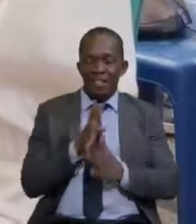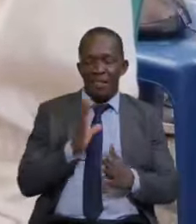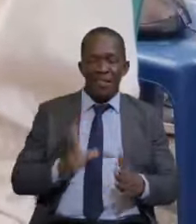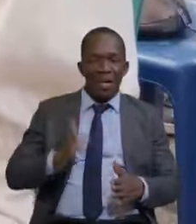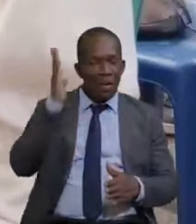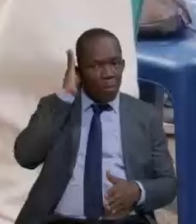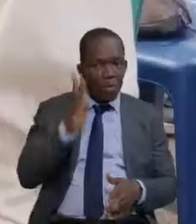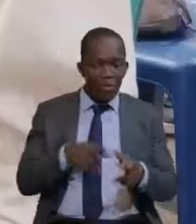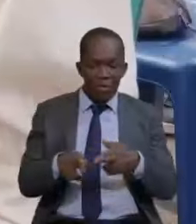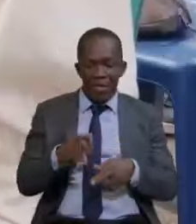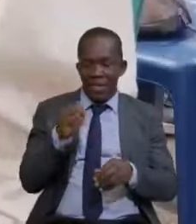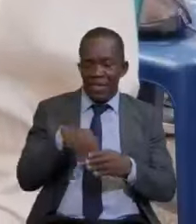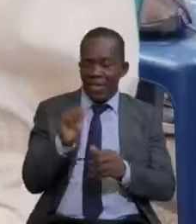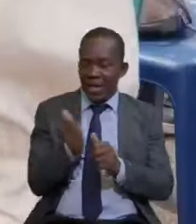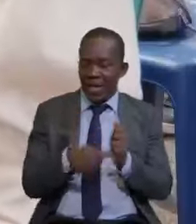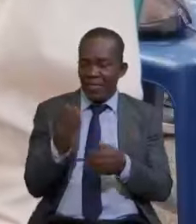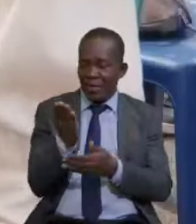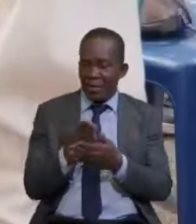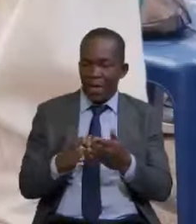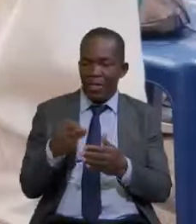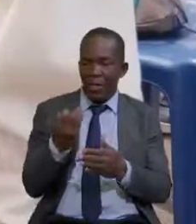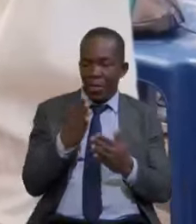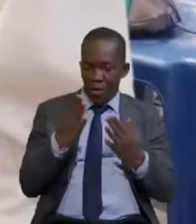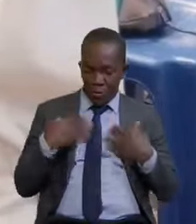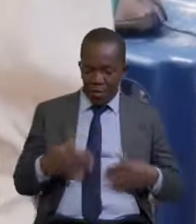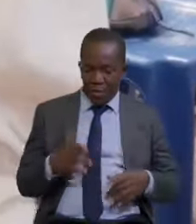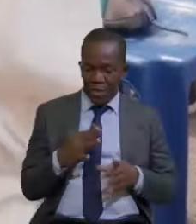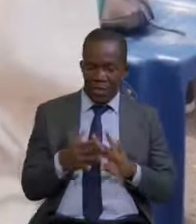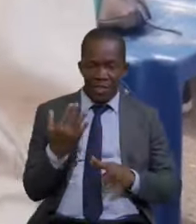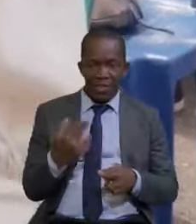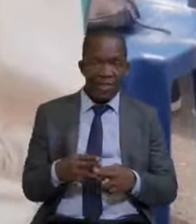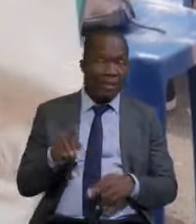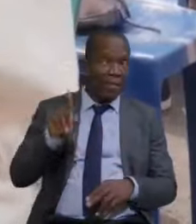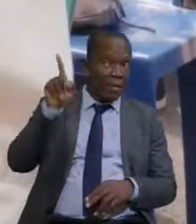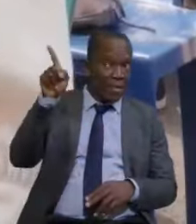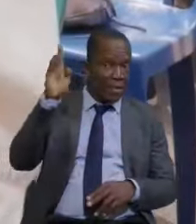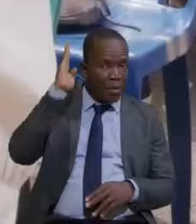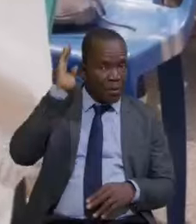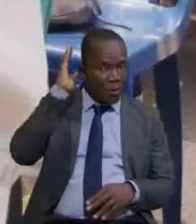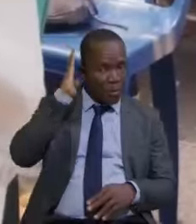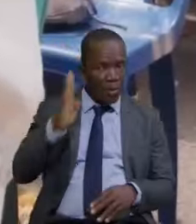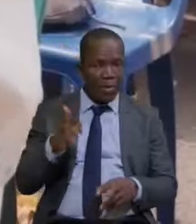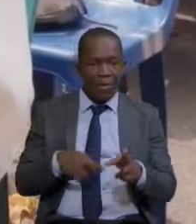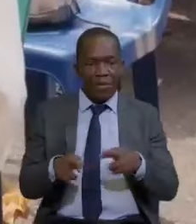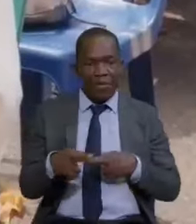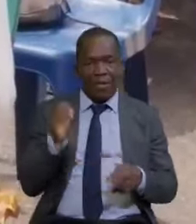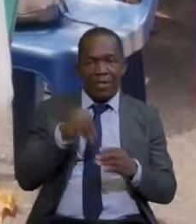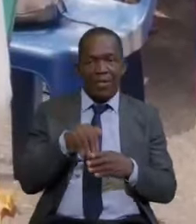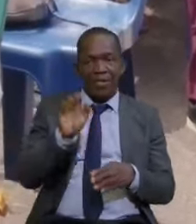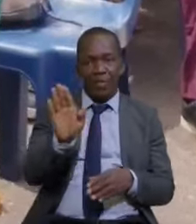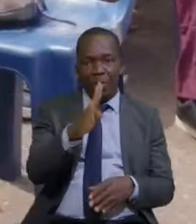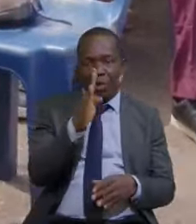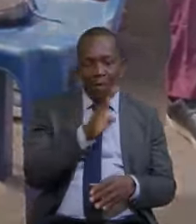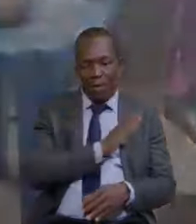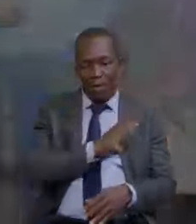in your character. He reigns in our character when we're born again. And he rules and he gives